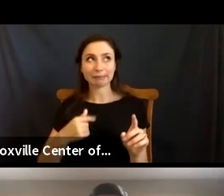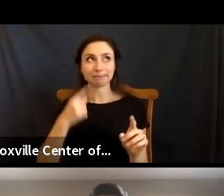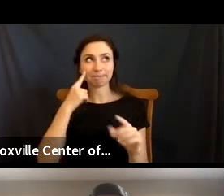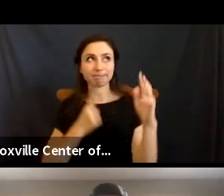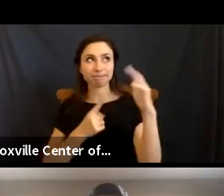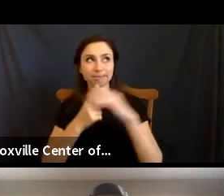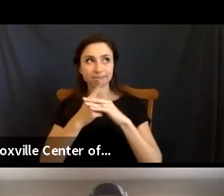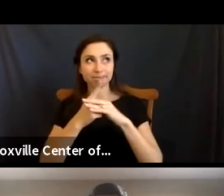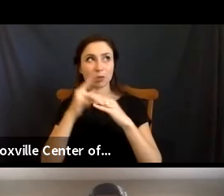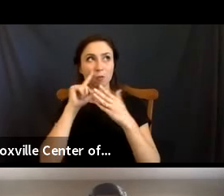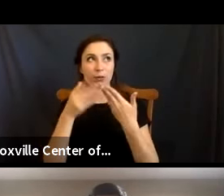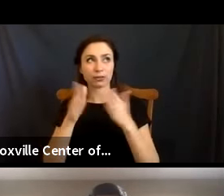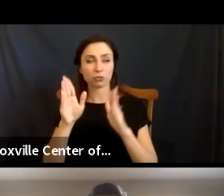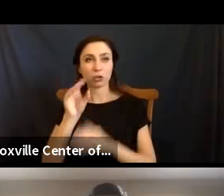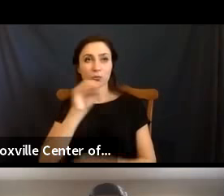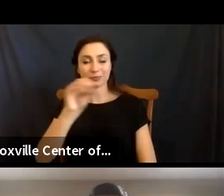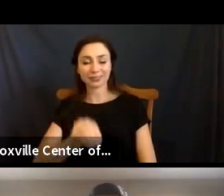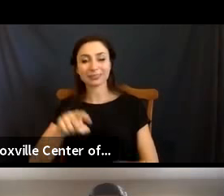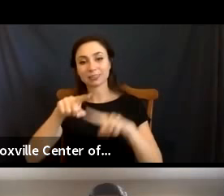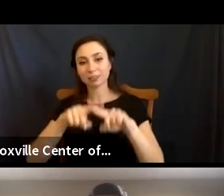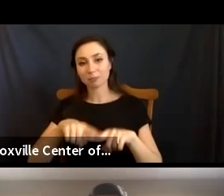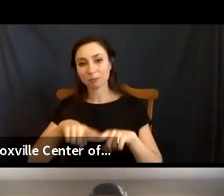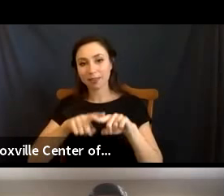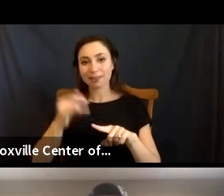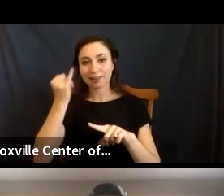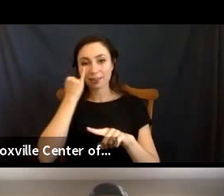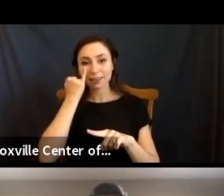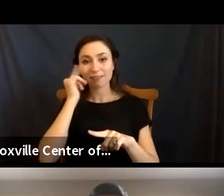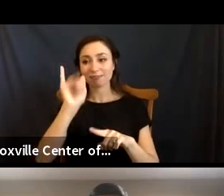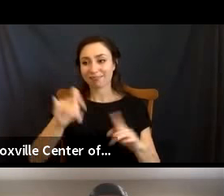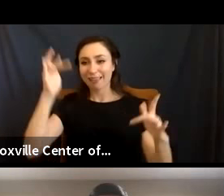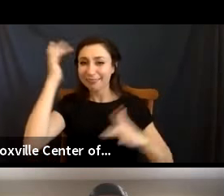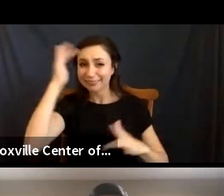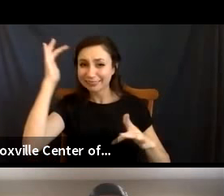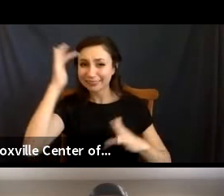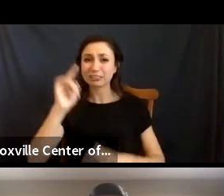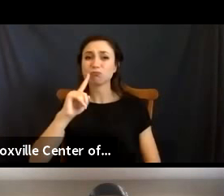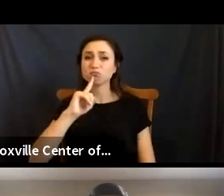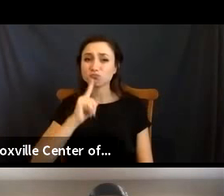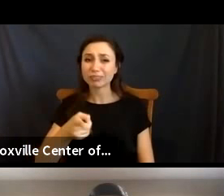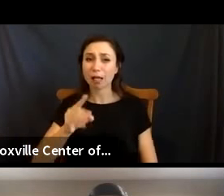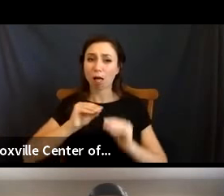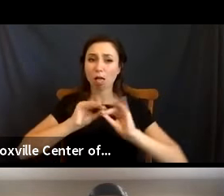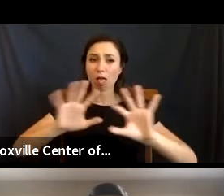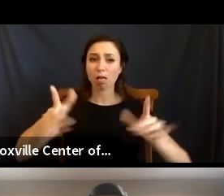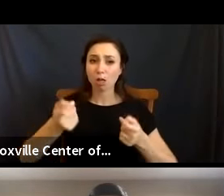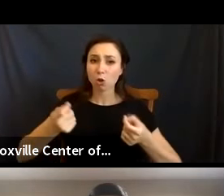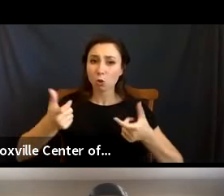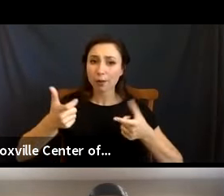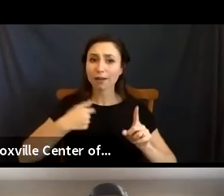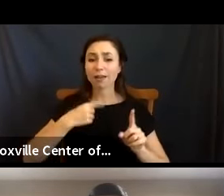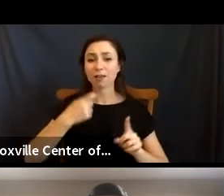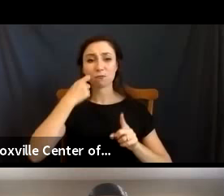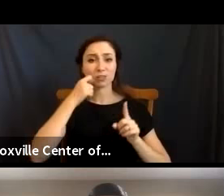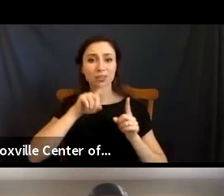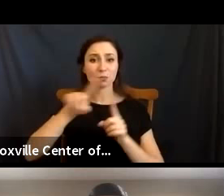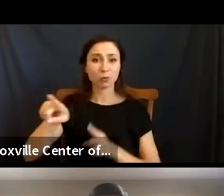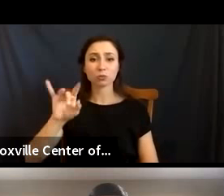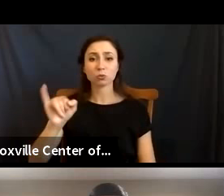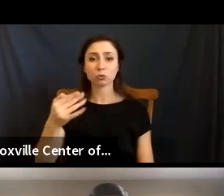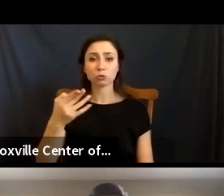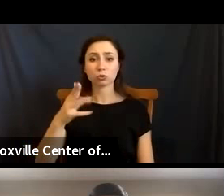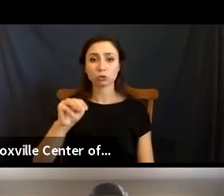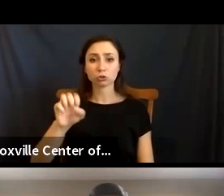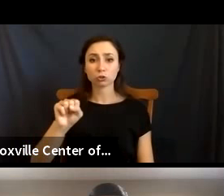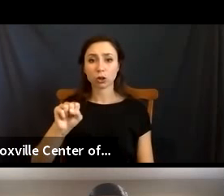percentage, but it does depend on how infectious the disease is. I just went to Johns Hopkins on COVID and